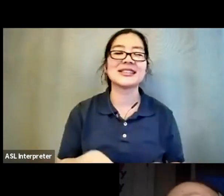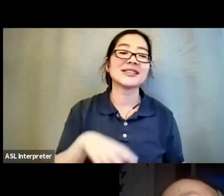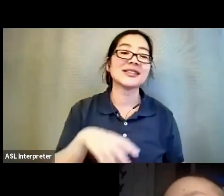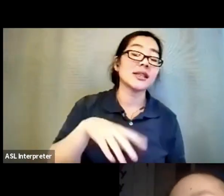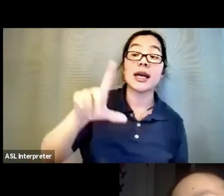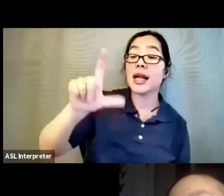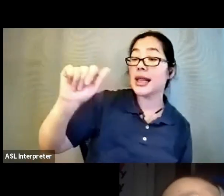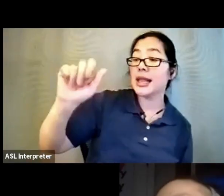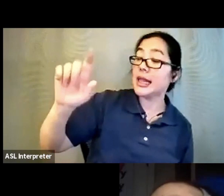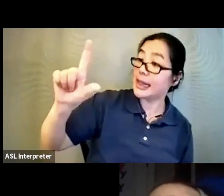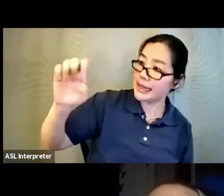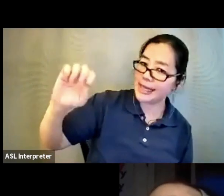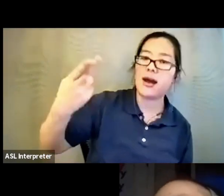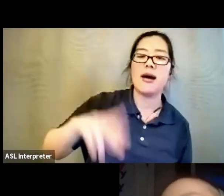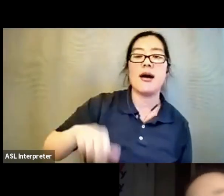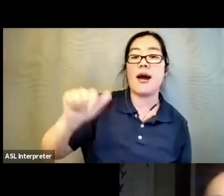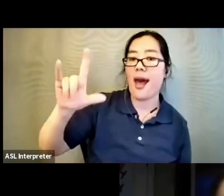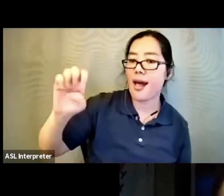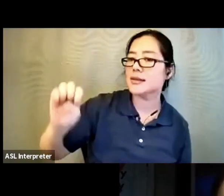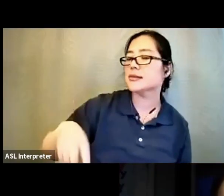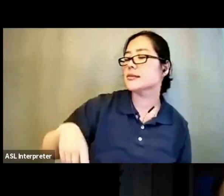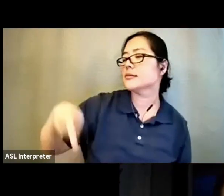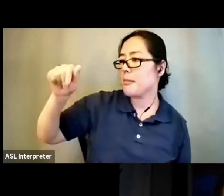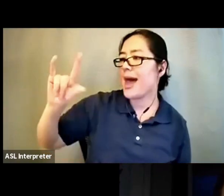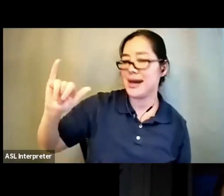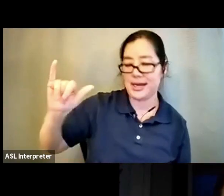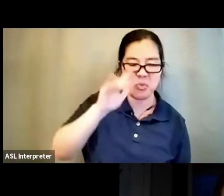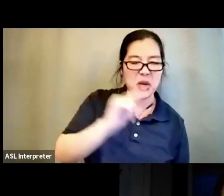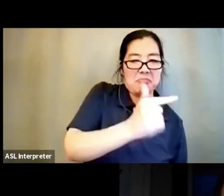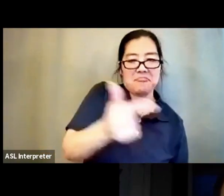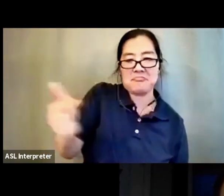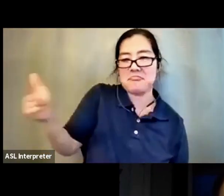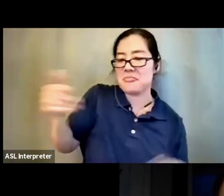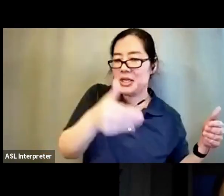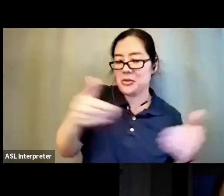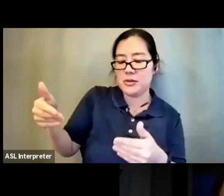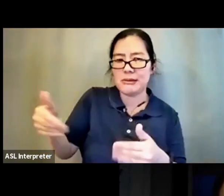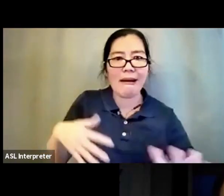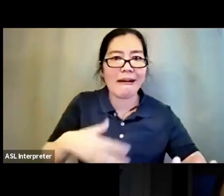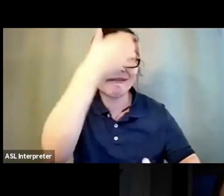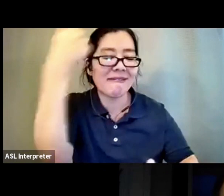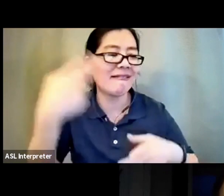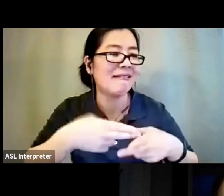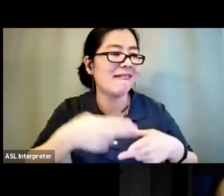going to introduce themselves right after me. And I realize I didn't give you my name. I'm Yomi,